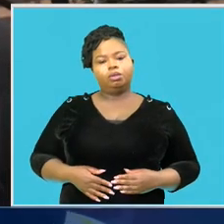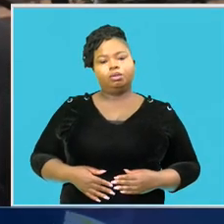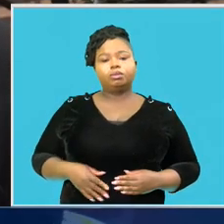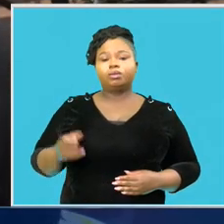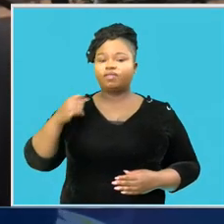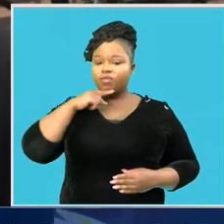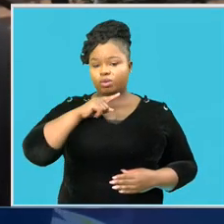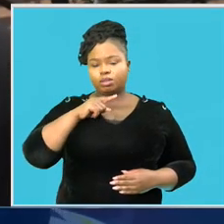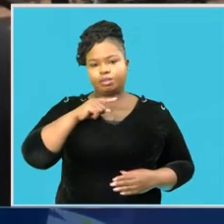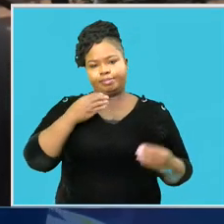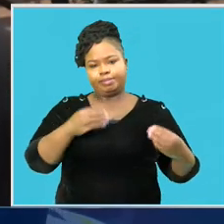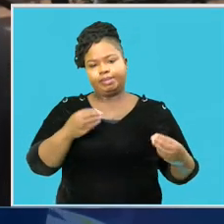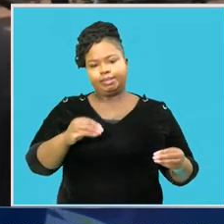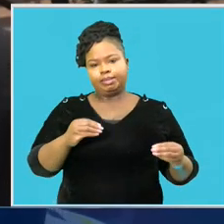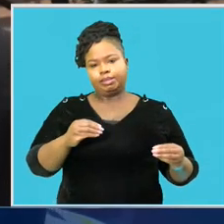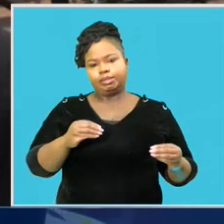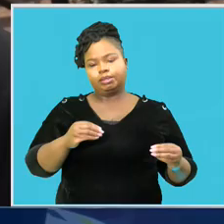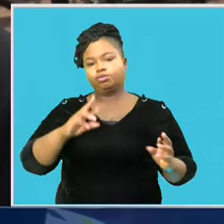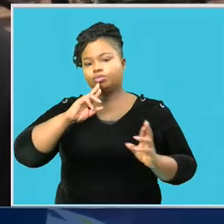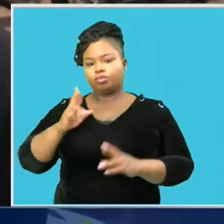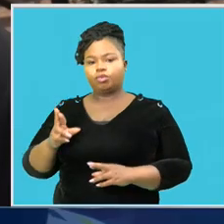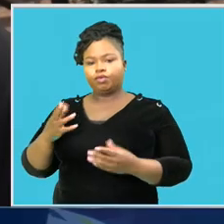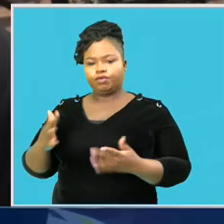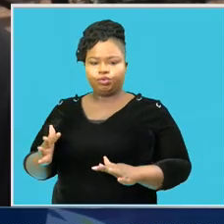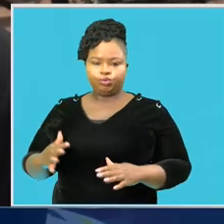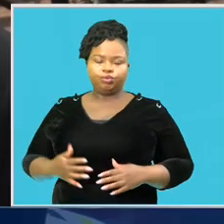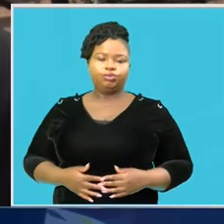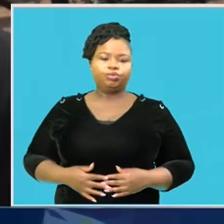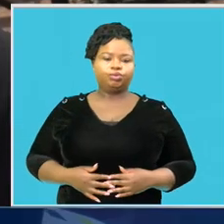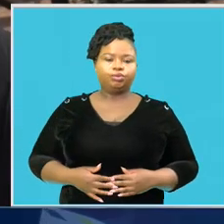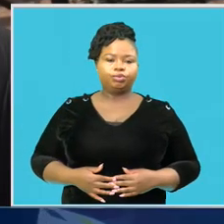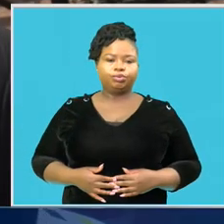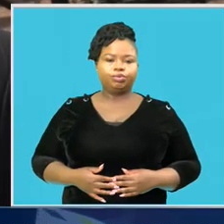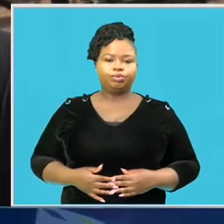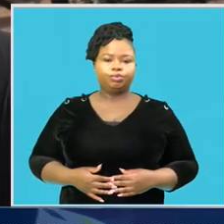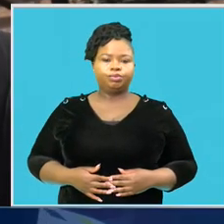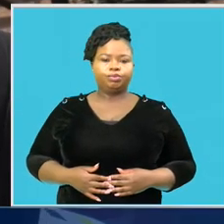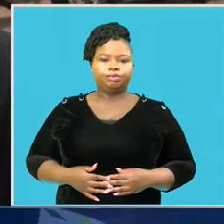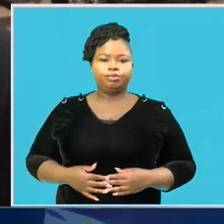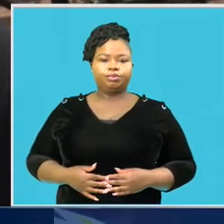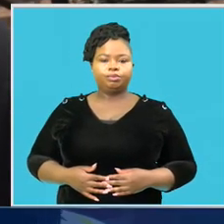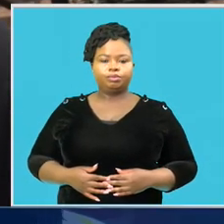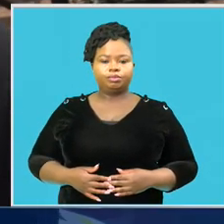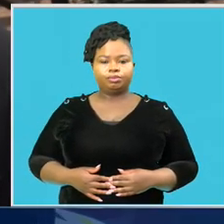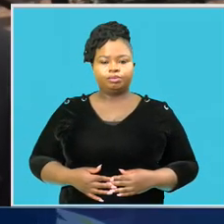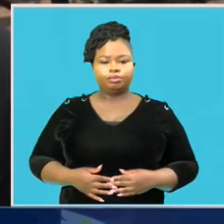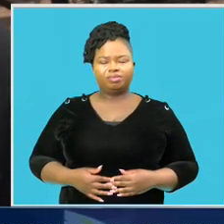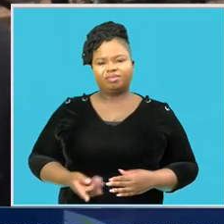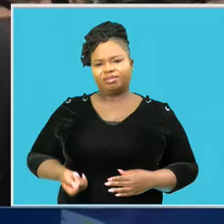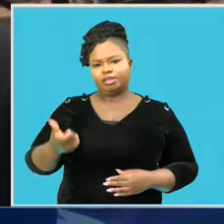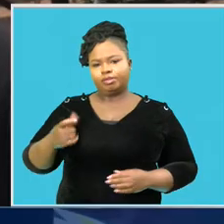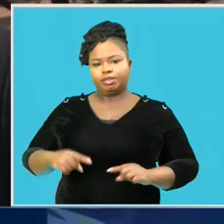were reported by businesses as some of the cases that they attend to. So it's slightly different